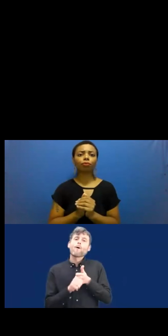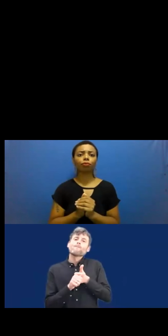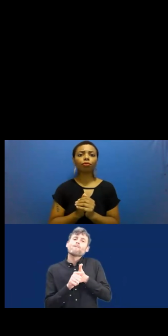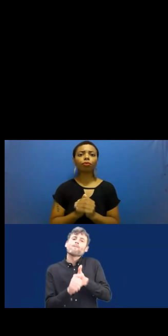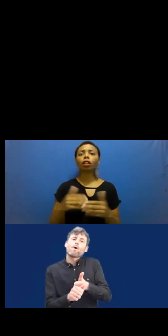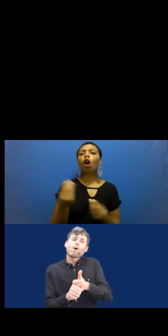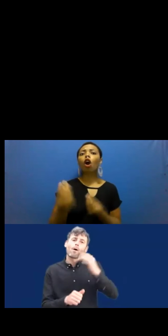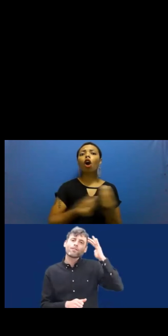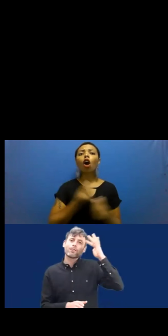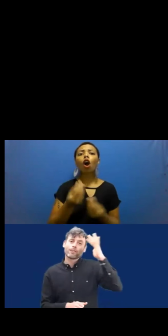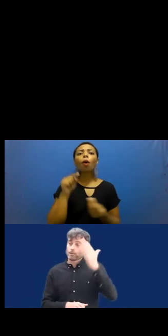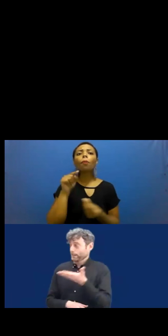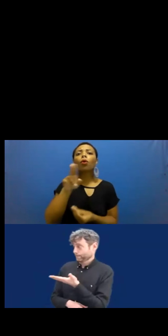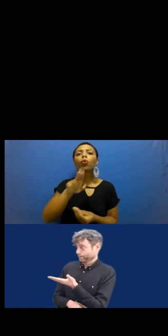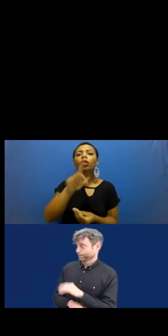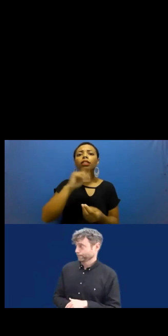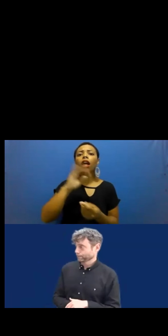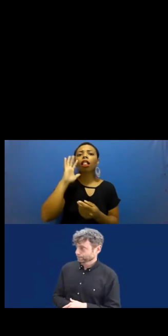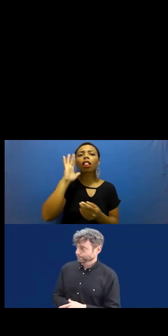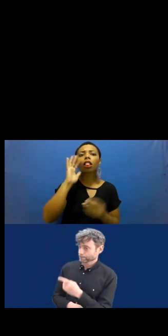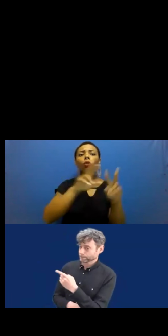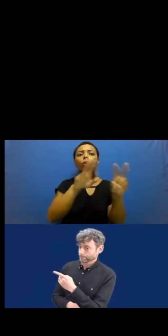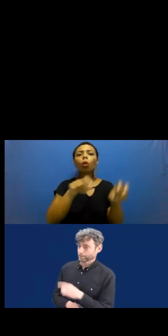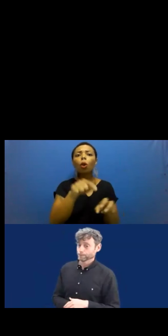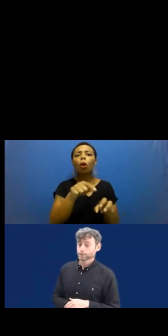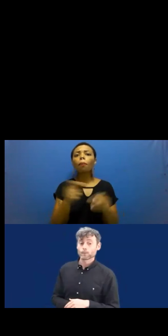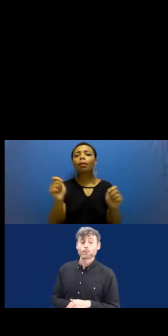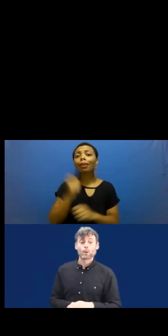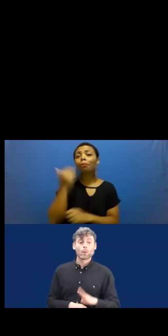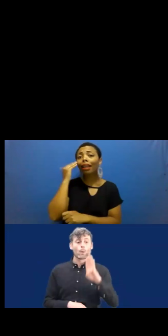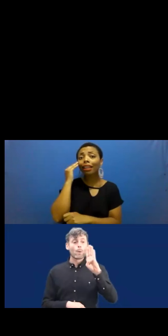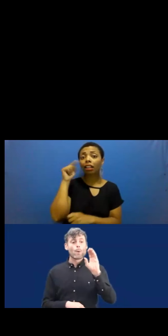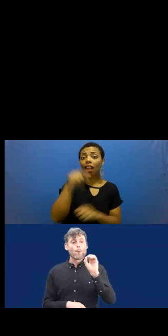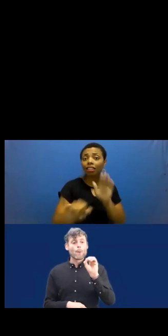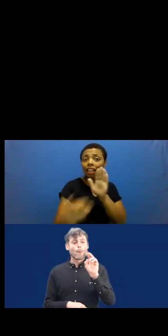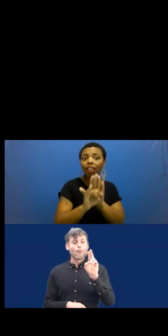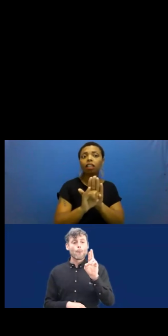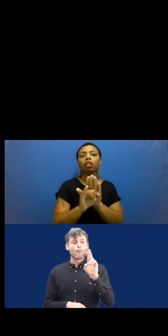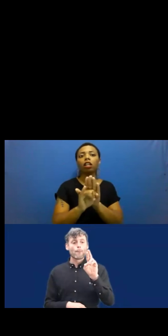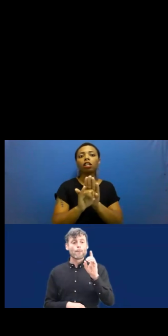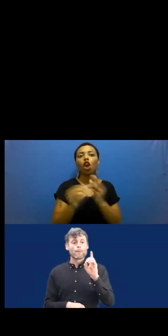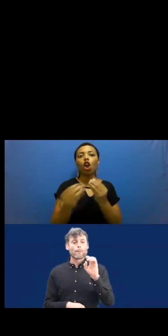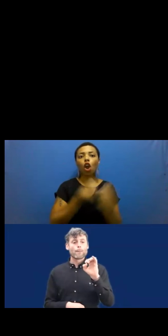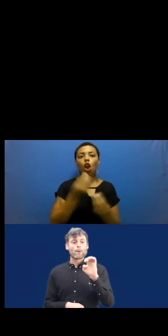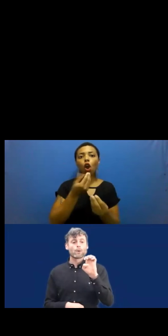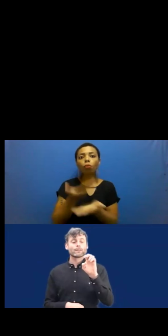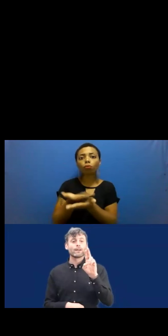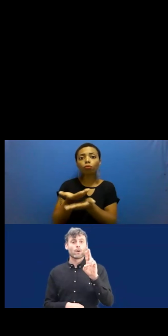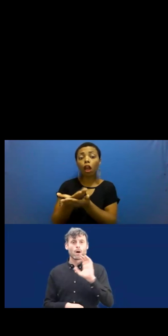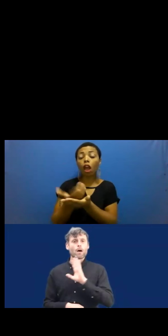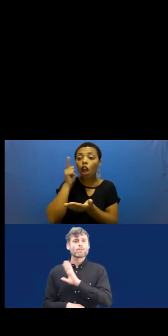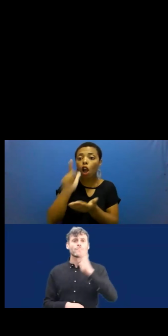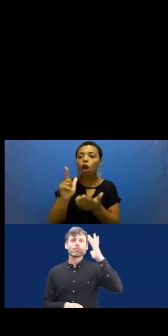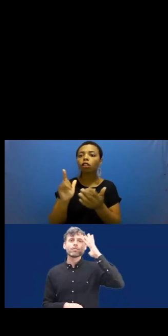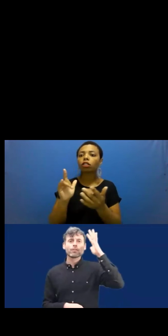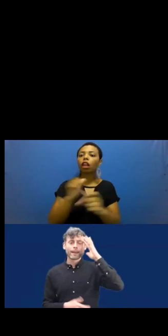capital. The theoretical framework for the understanding of this identity formation and social networks in